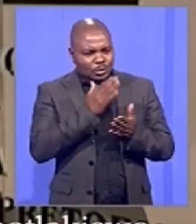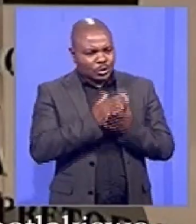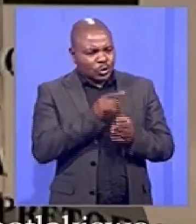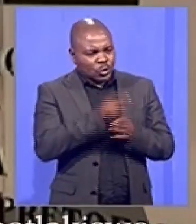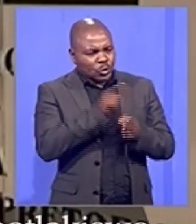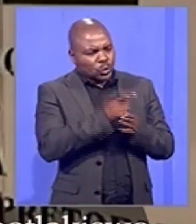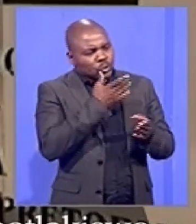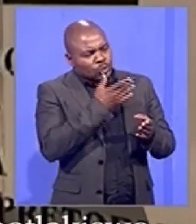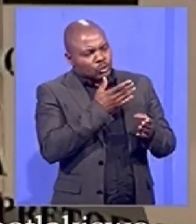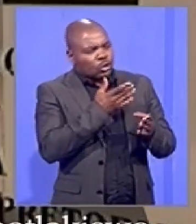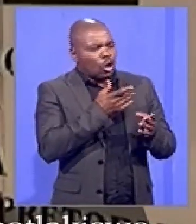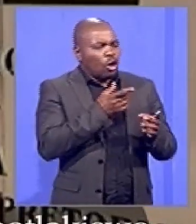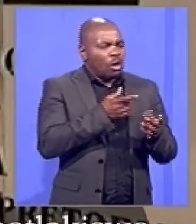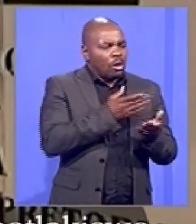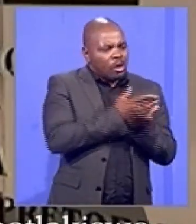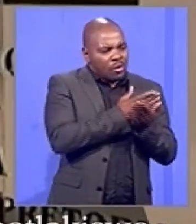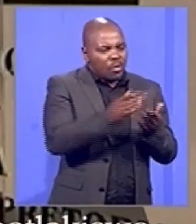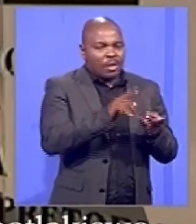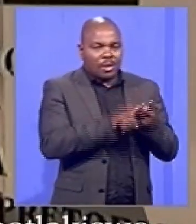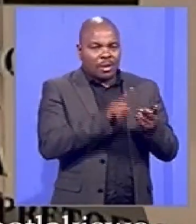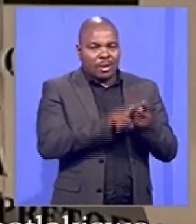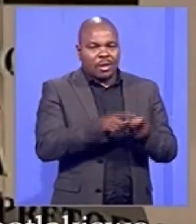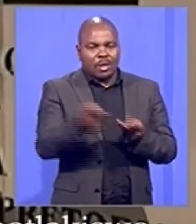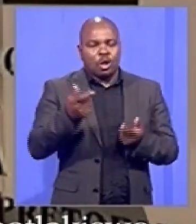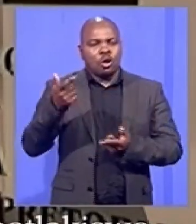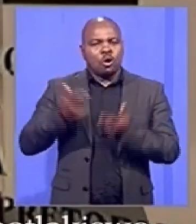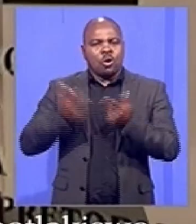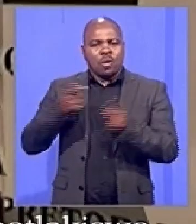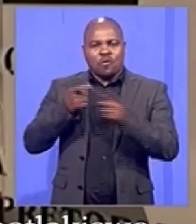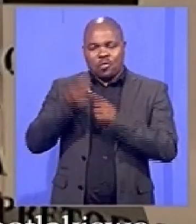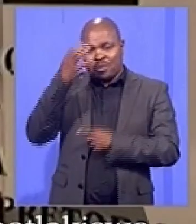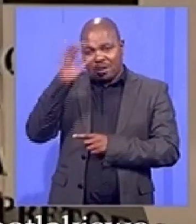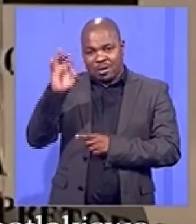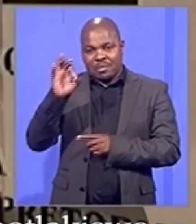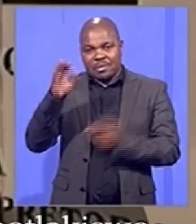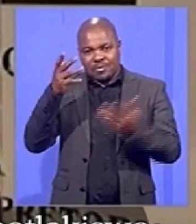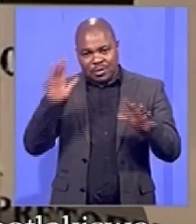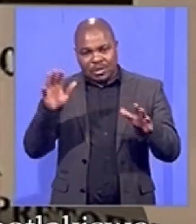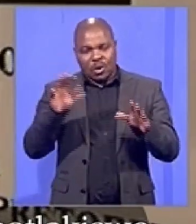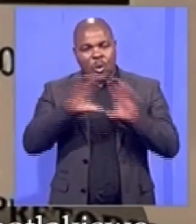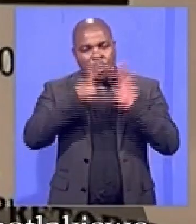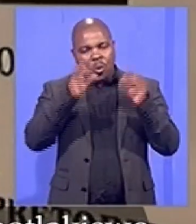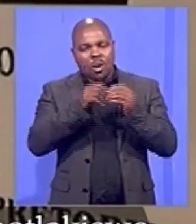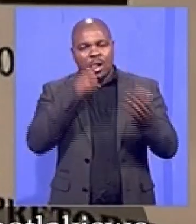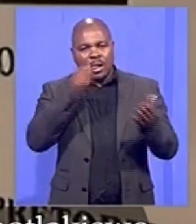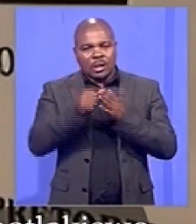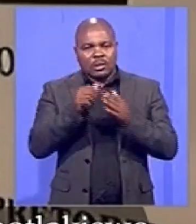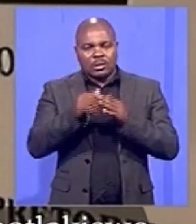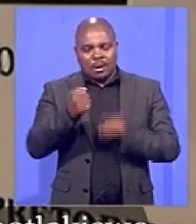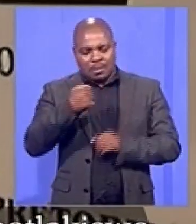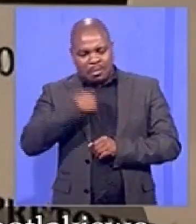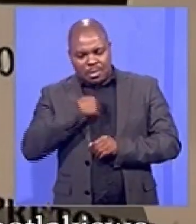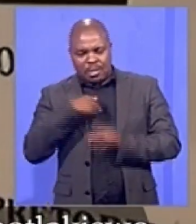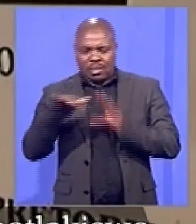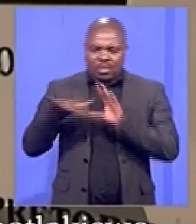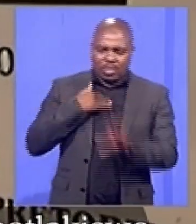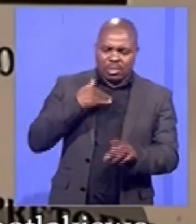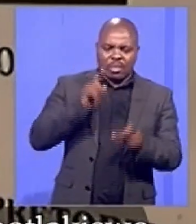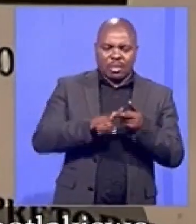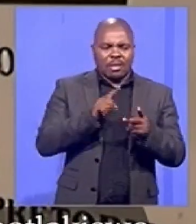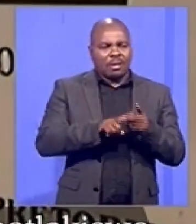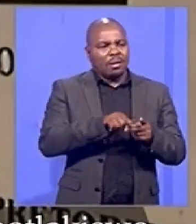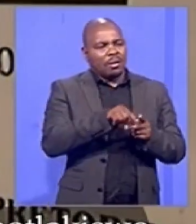road, very ably assisted by the State Attorney's Office, who've sent all kinds of letters to my attorneys and myself and whatever